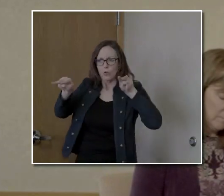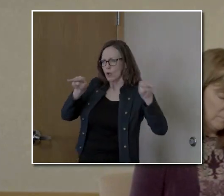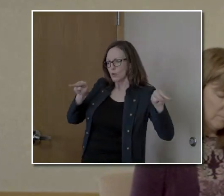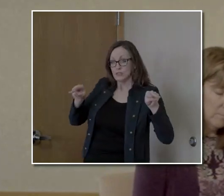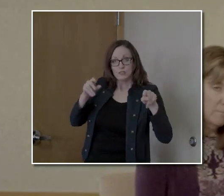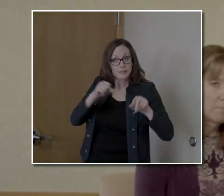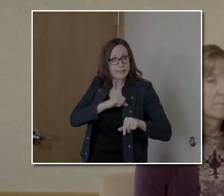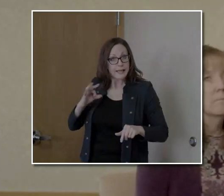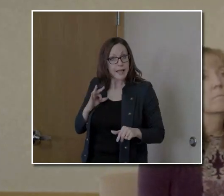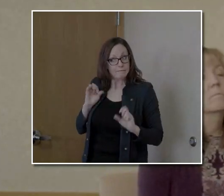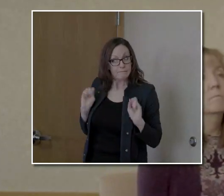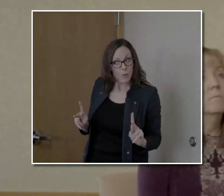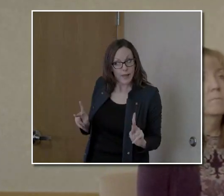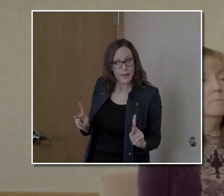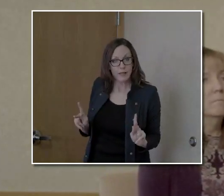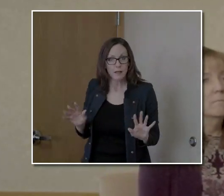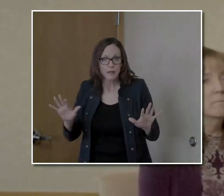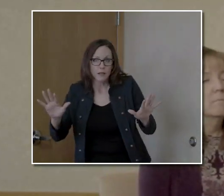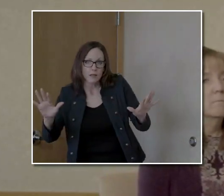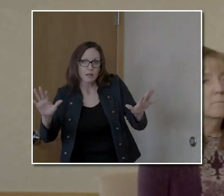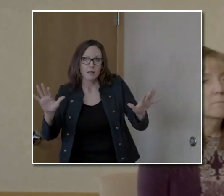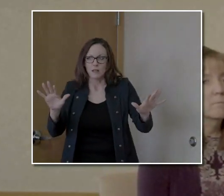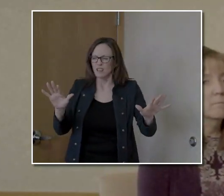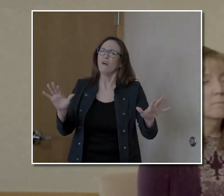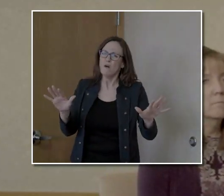Adam, *6 to unmute your line.